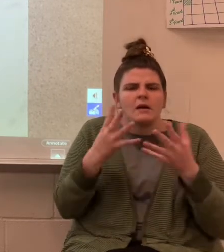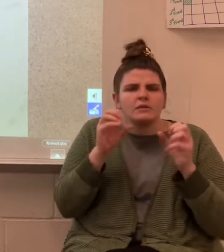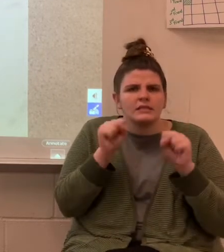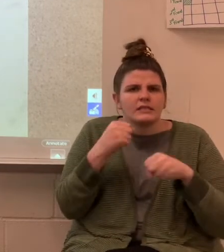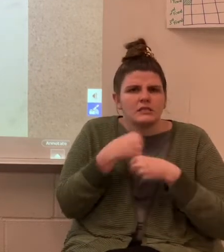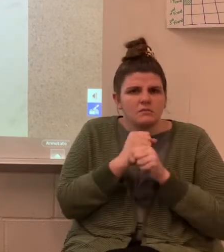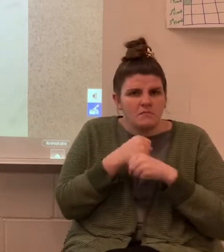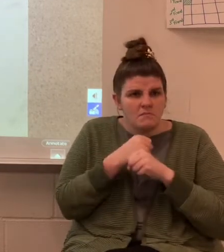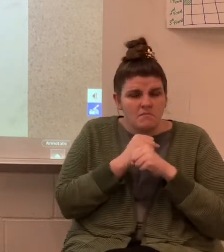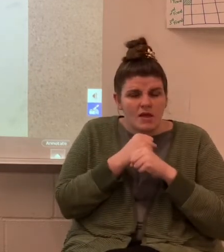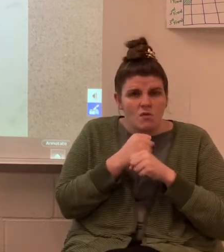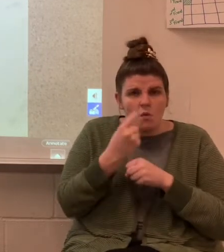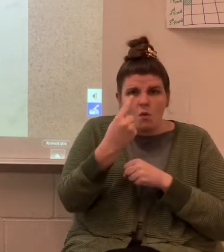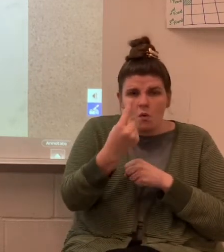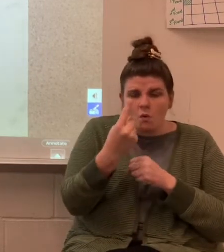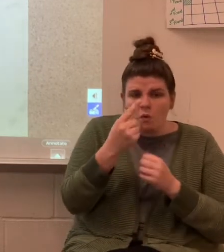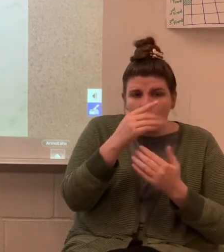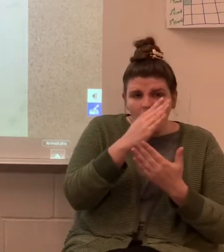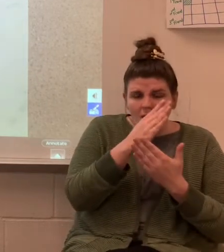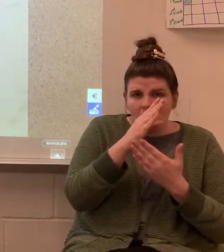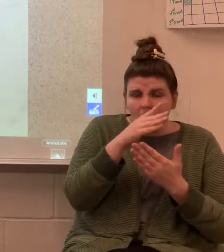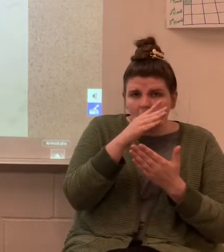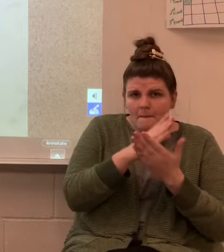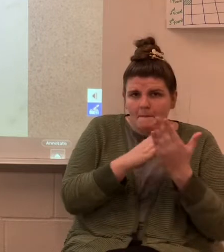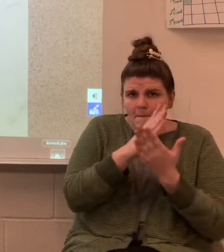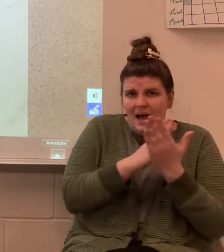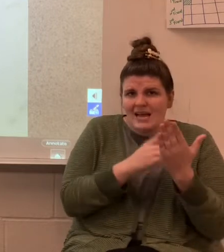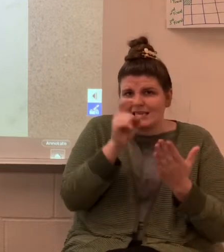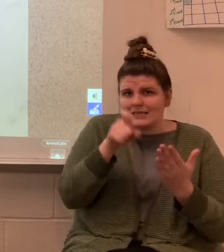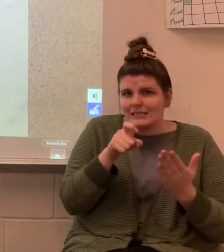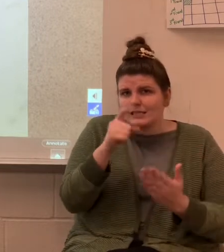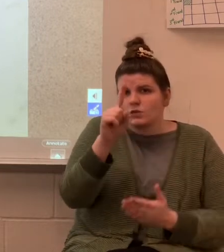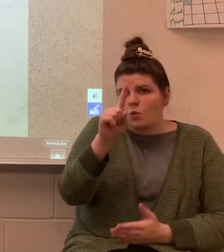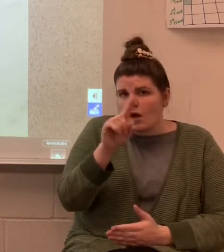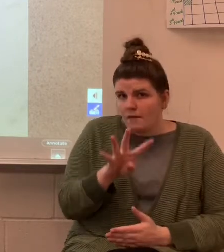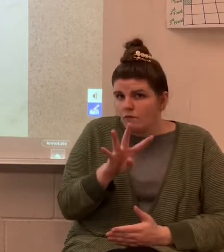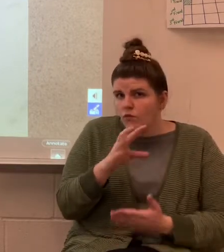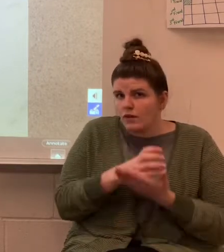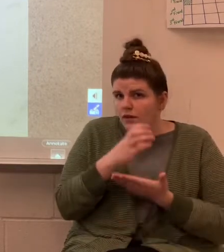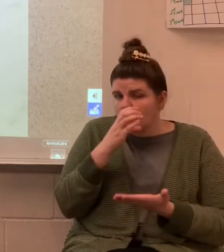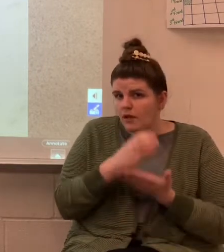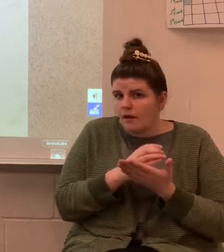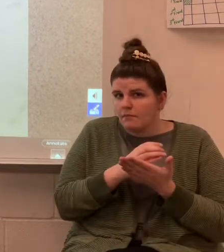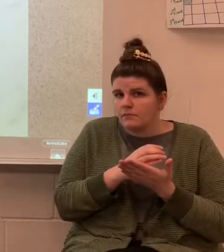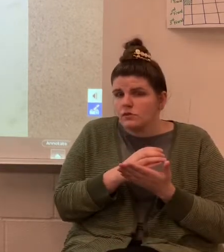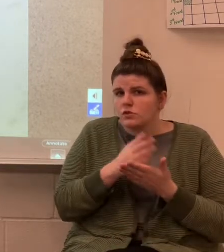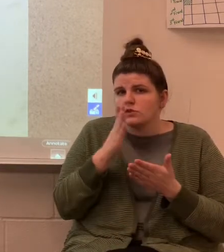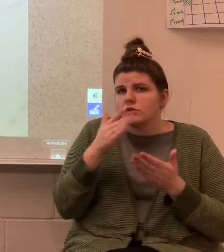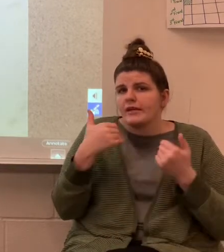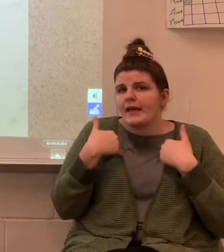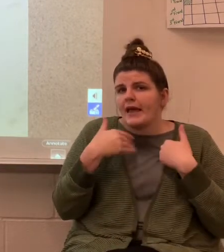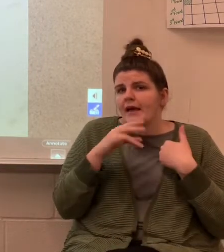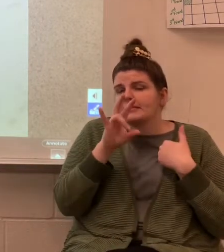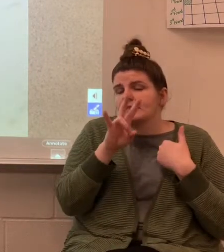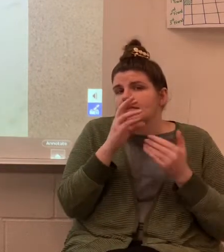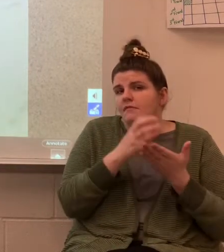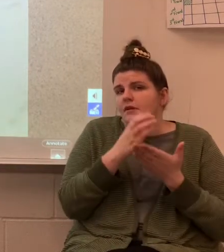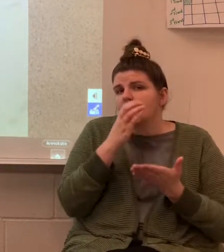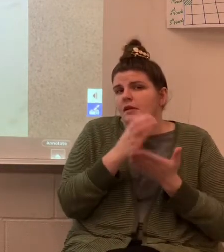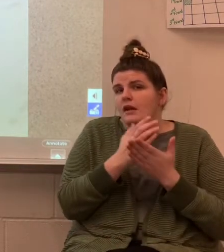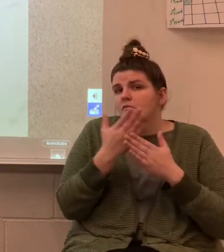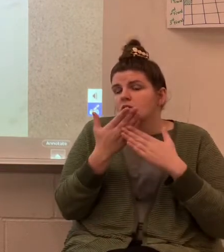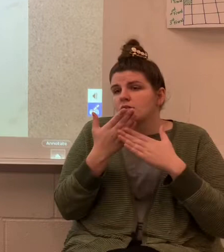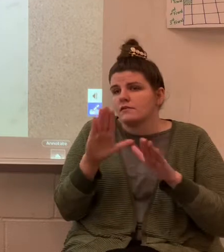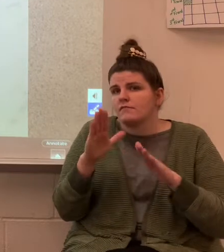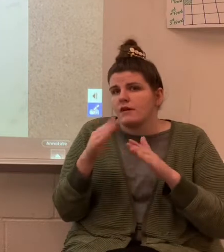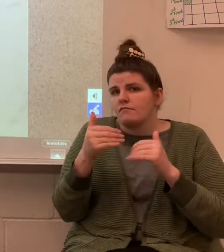her pies needs 1/4 cup of sugar. So she's going to take these 7 cups that she has and divide it out